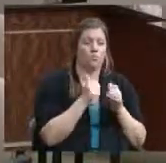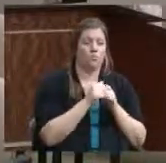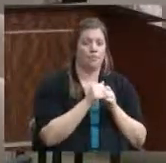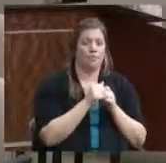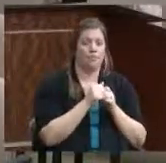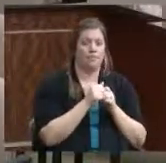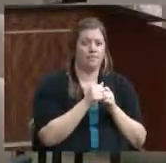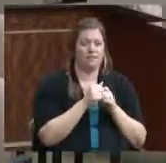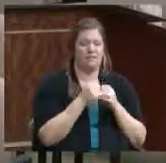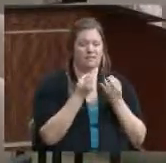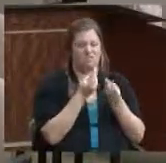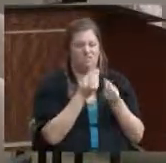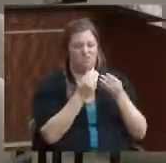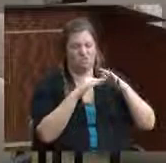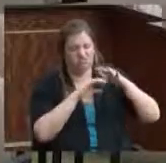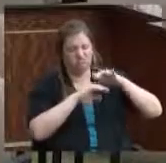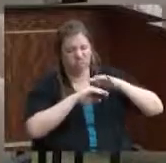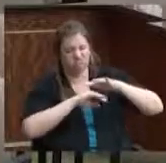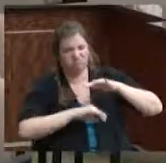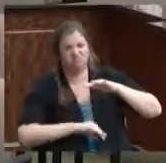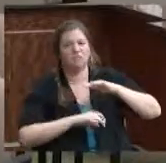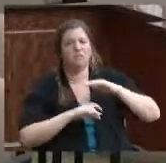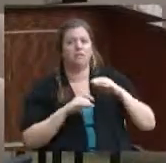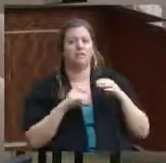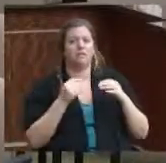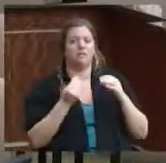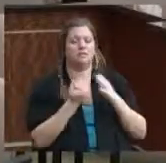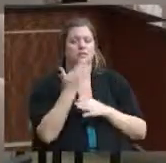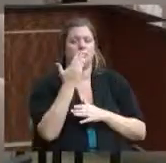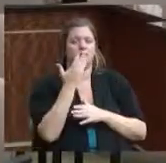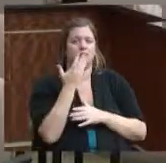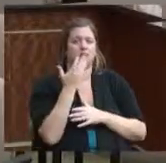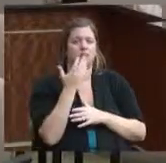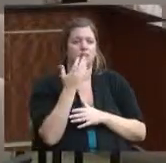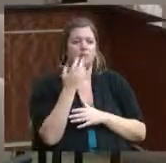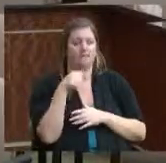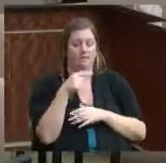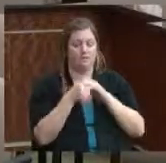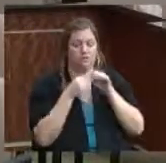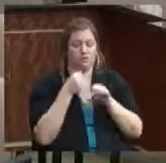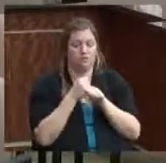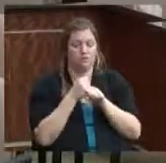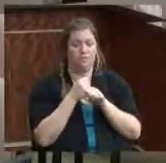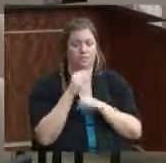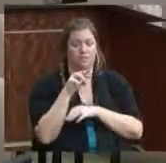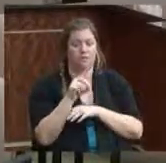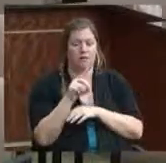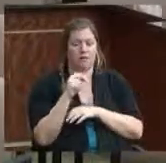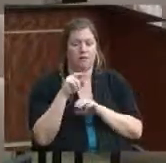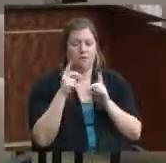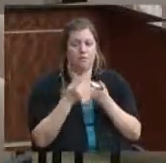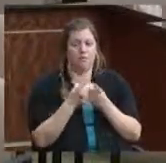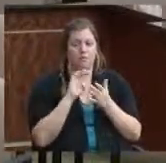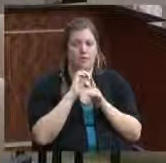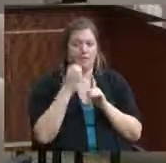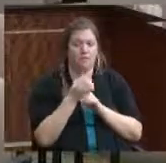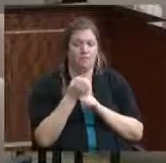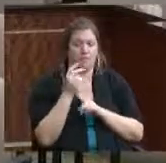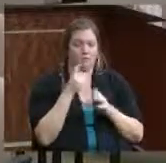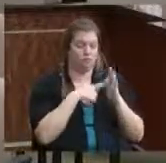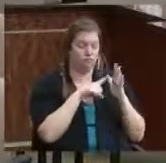sedimentation and erosion control. In spring of this year, The Maryland Department of the Environment